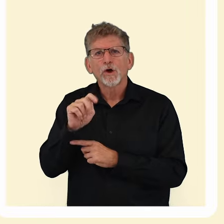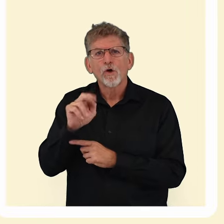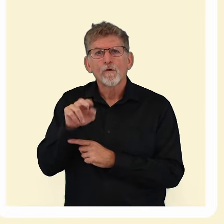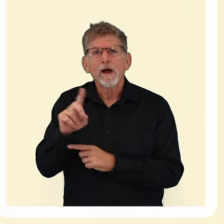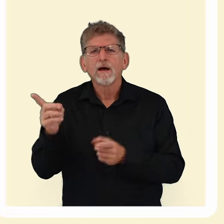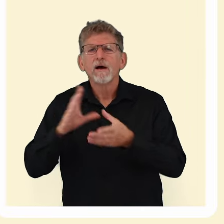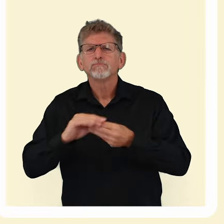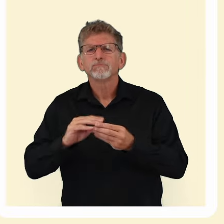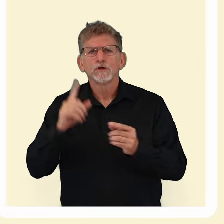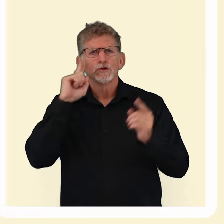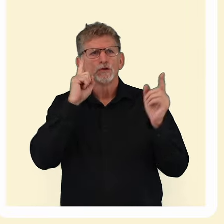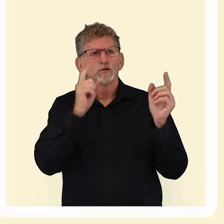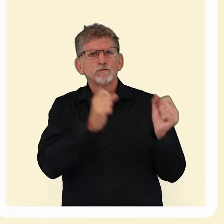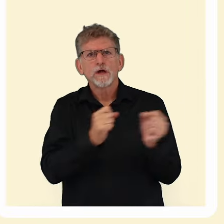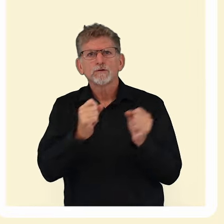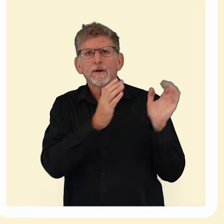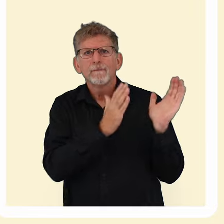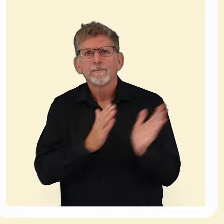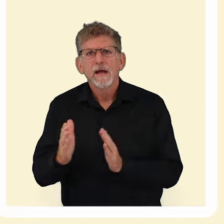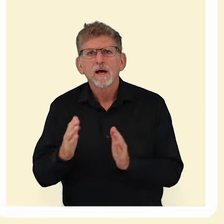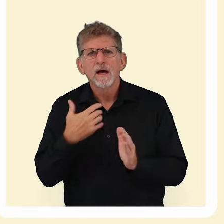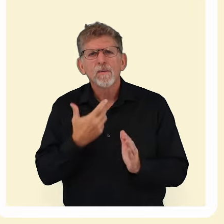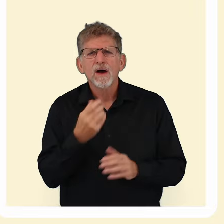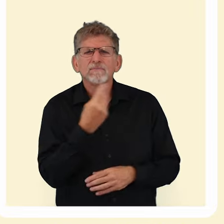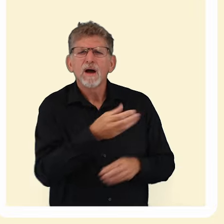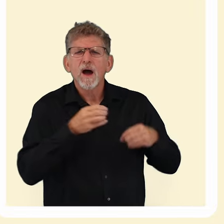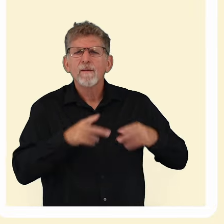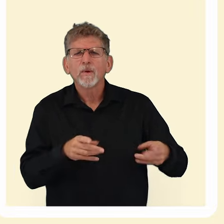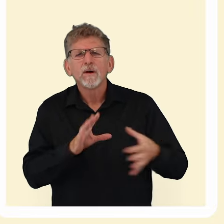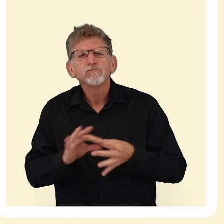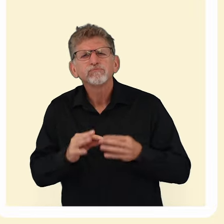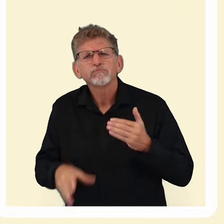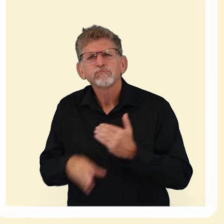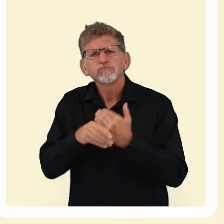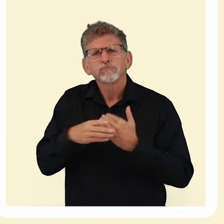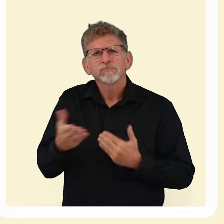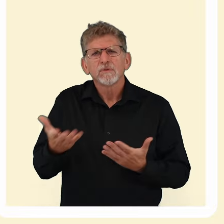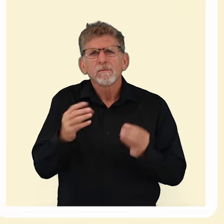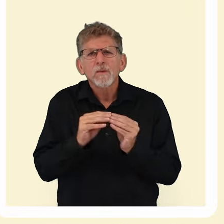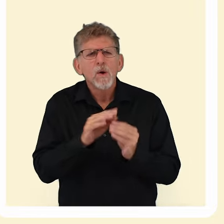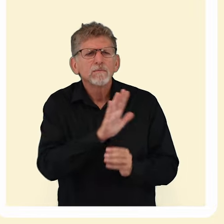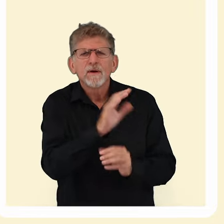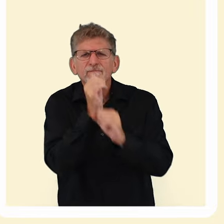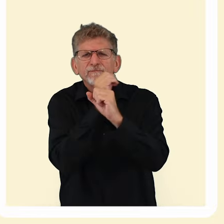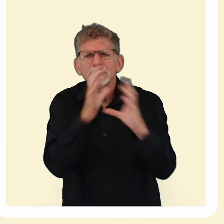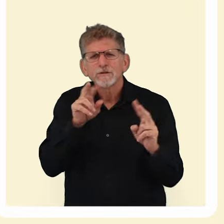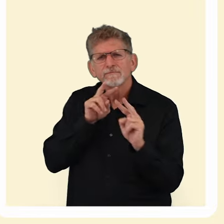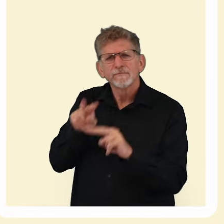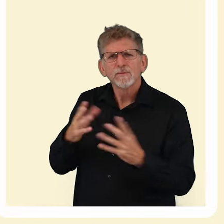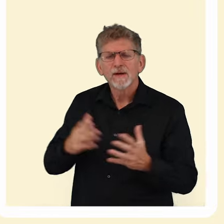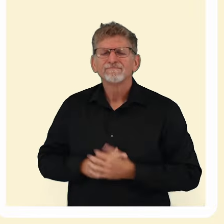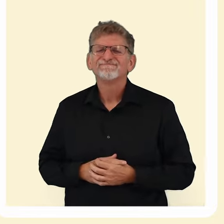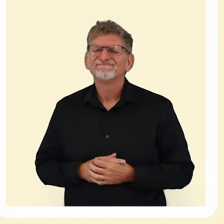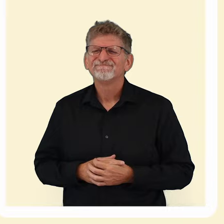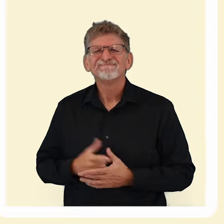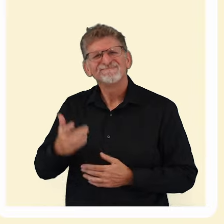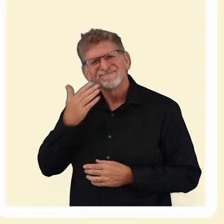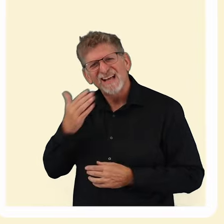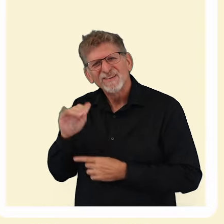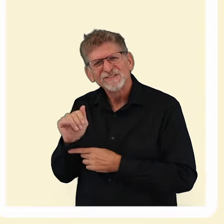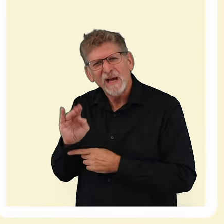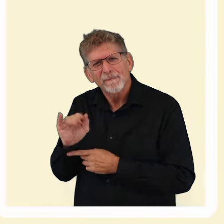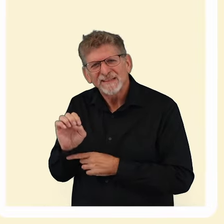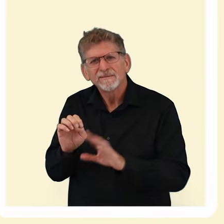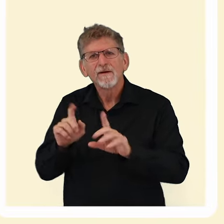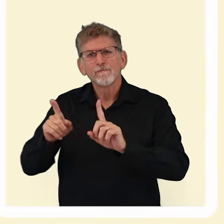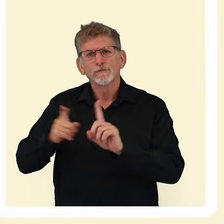opportunity to kind of jump in and tell us a little bit more about your vision of it. Oh, thank you, Jamie. First of all, I want to say that part of our strategic